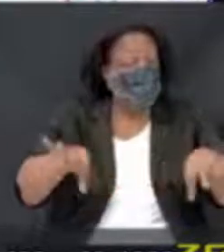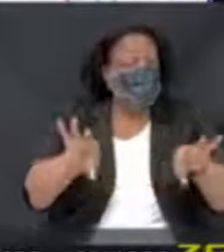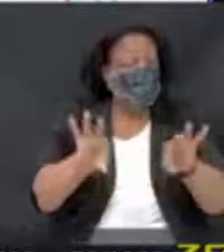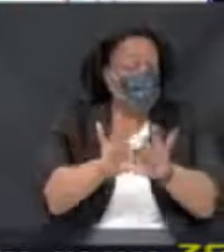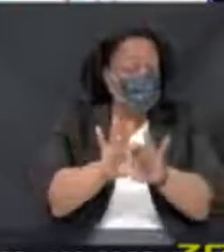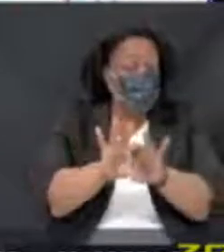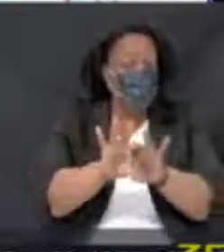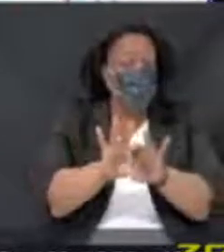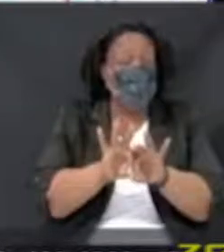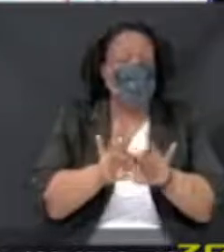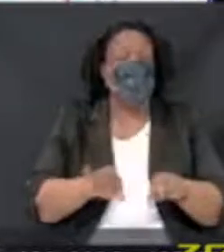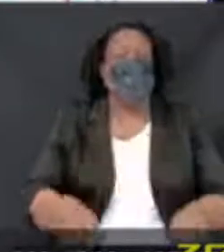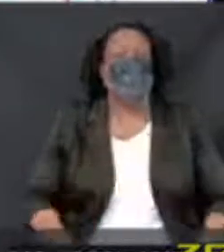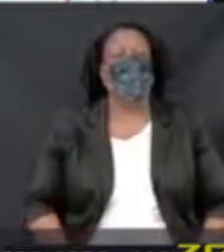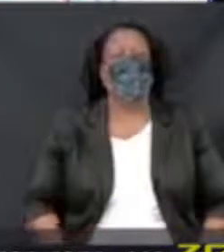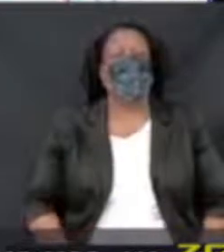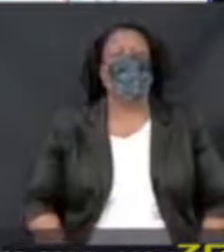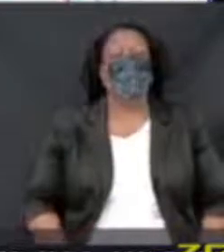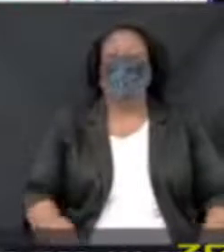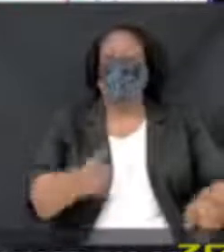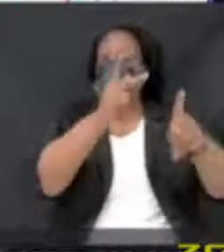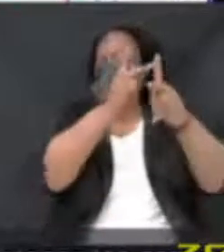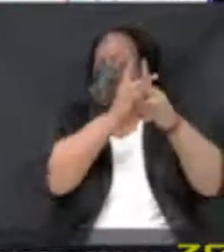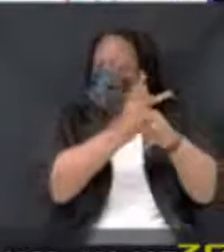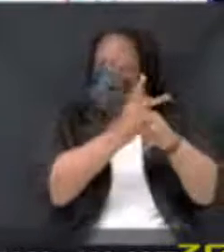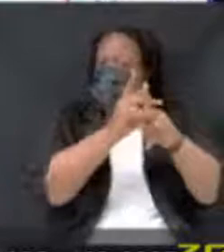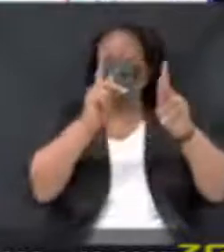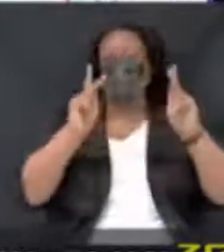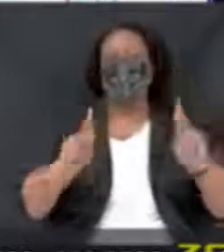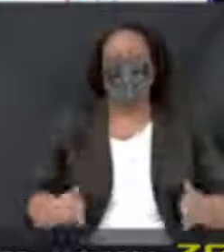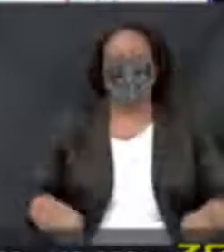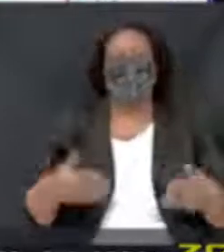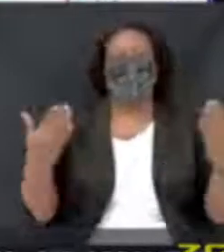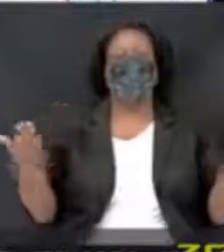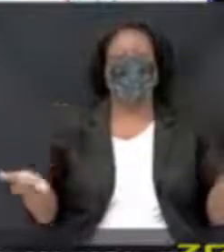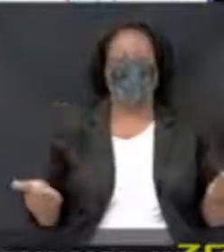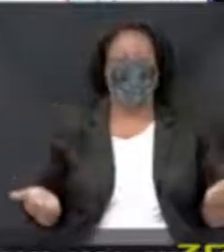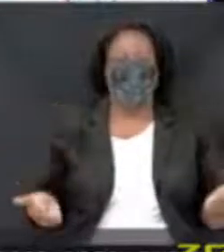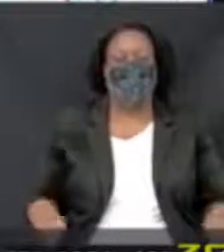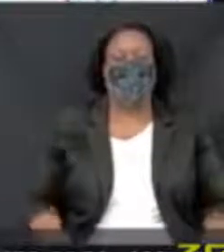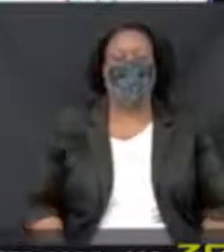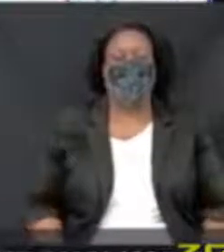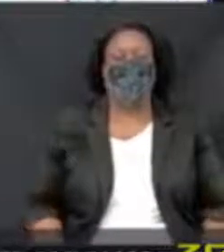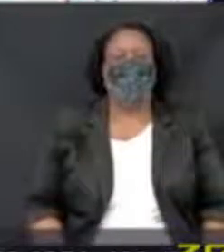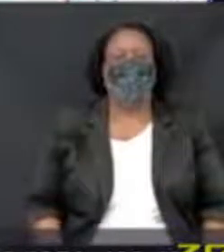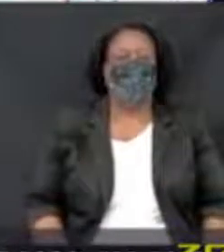and stones that we get. Because at the end of the day,